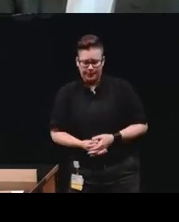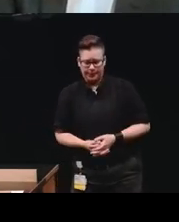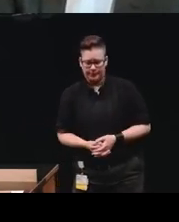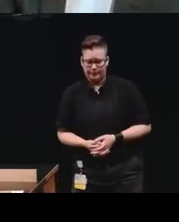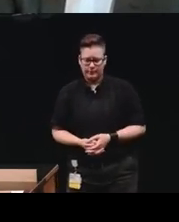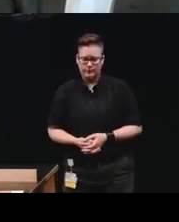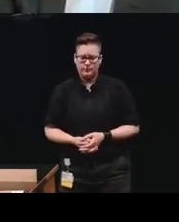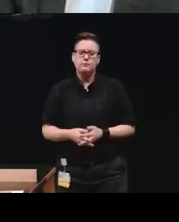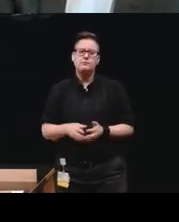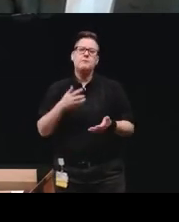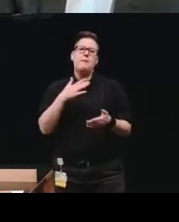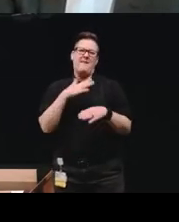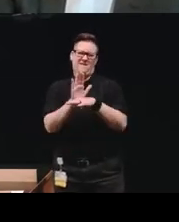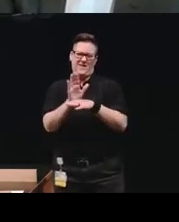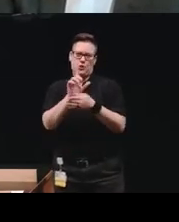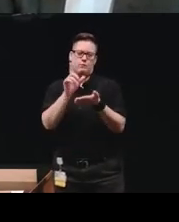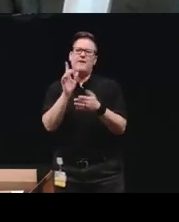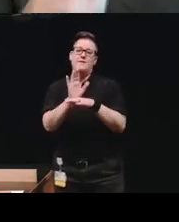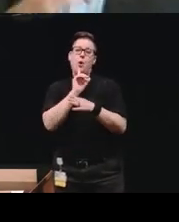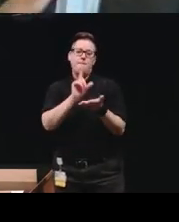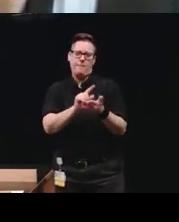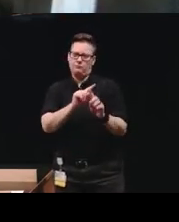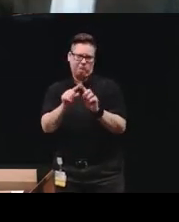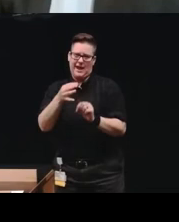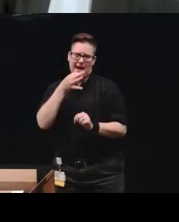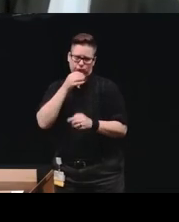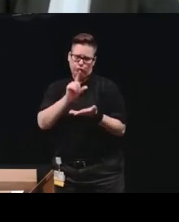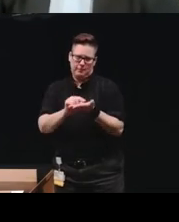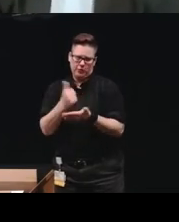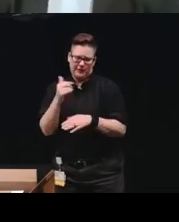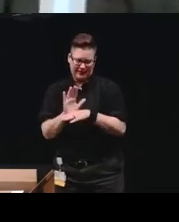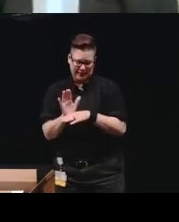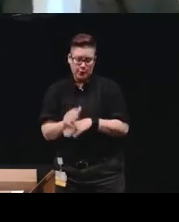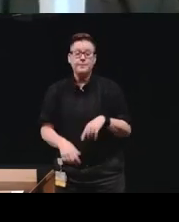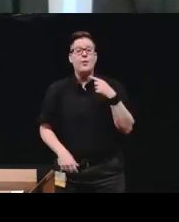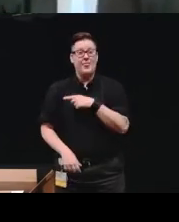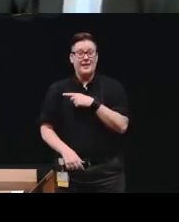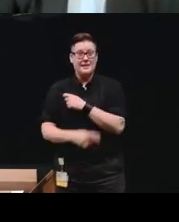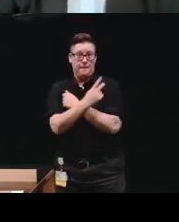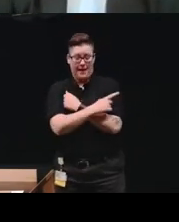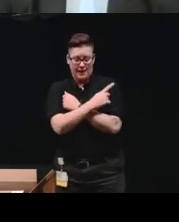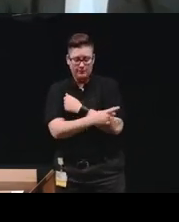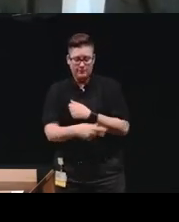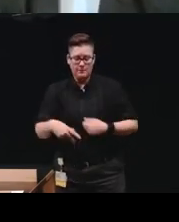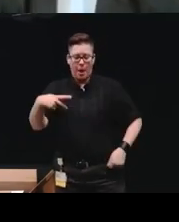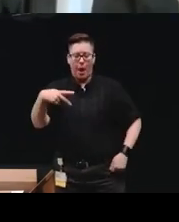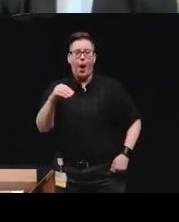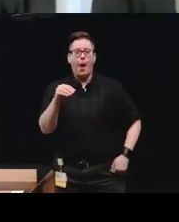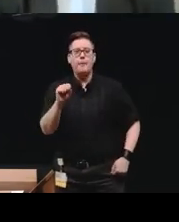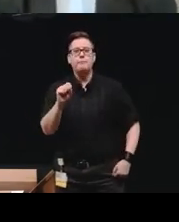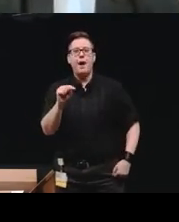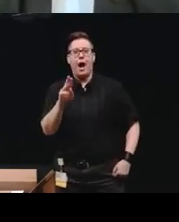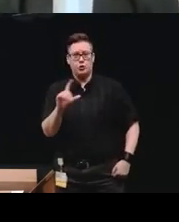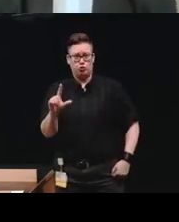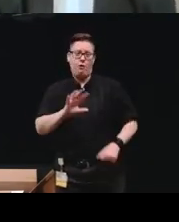by published videos by a range of experts in the field. So here's a patient with a postural functional